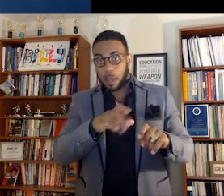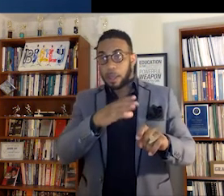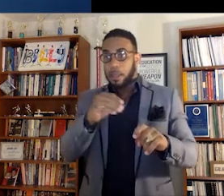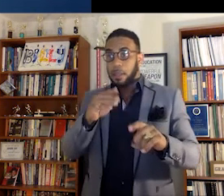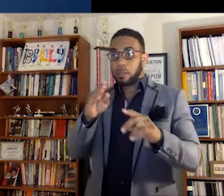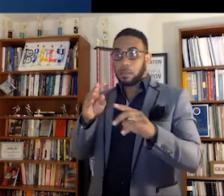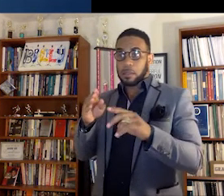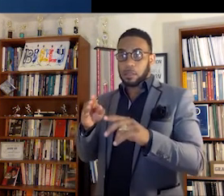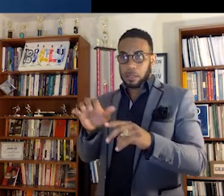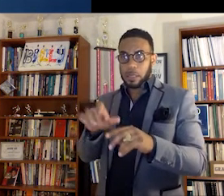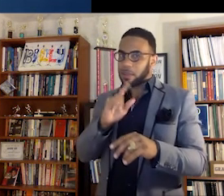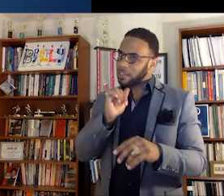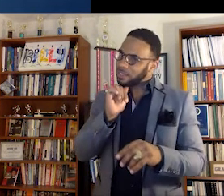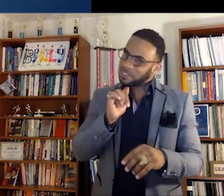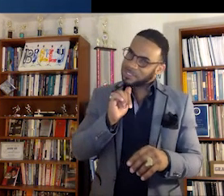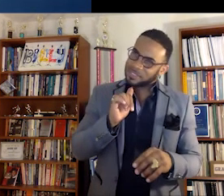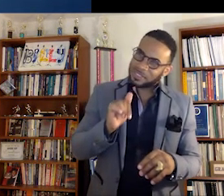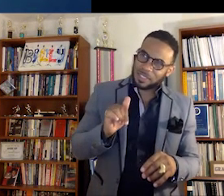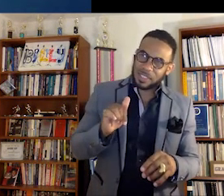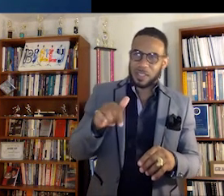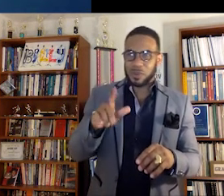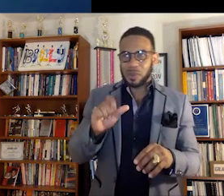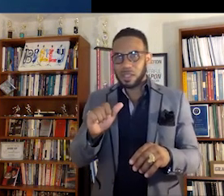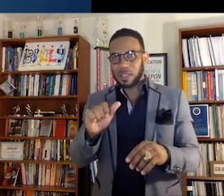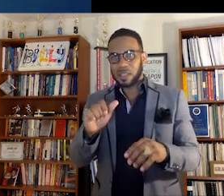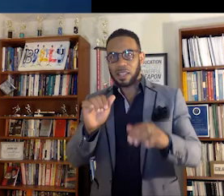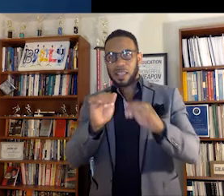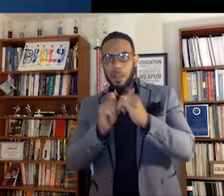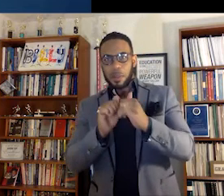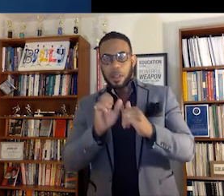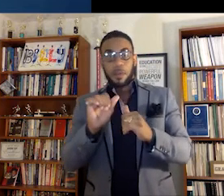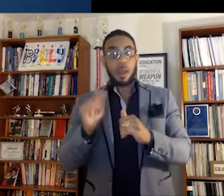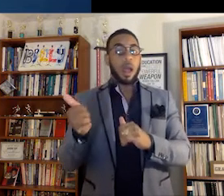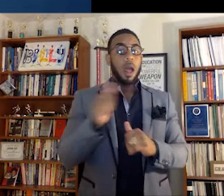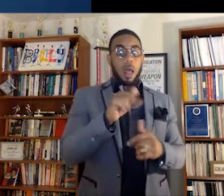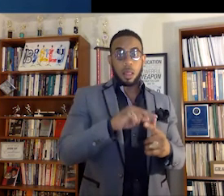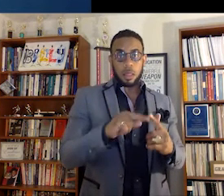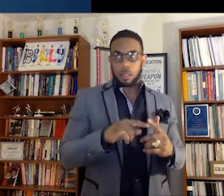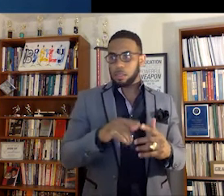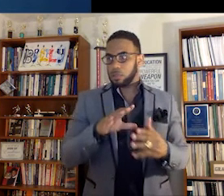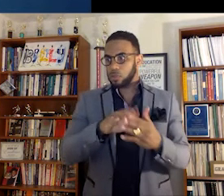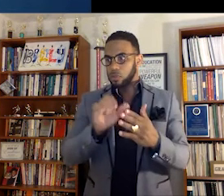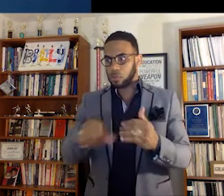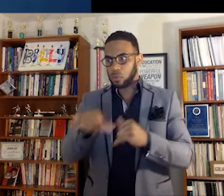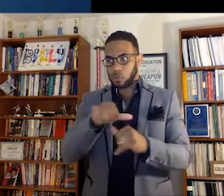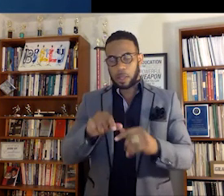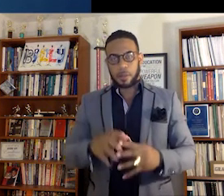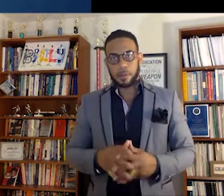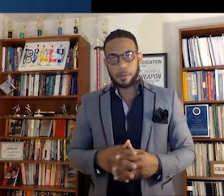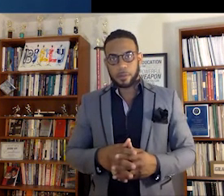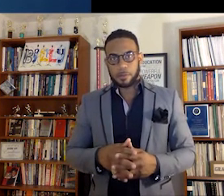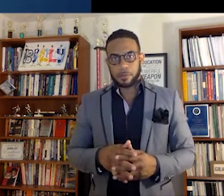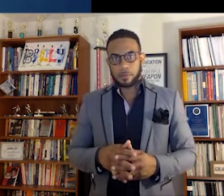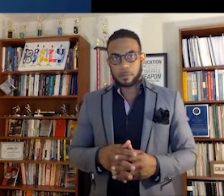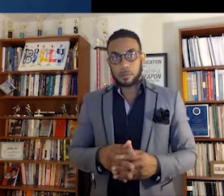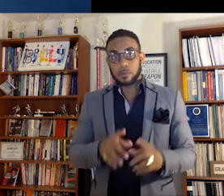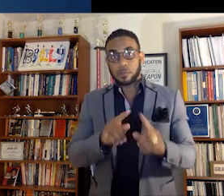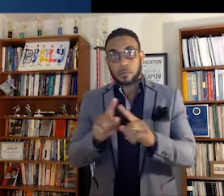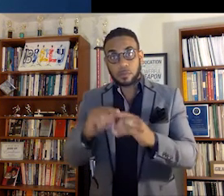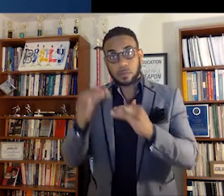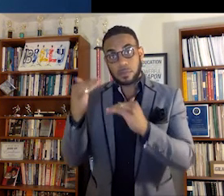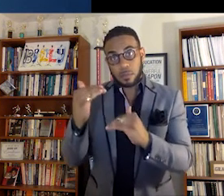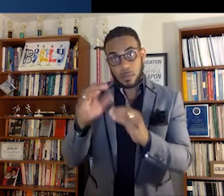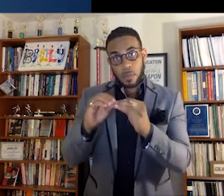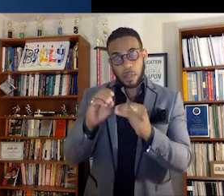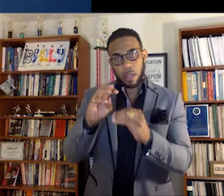and there isn't necessarily the competition of others, students around. It also limits the